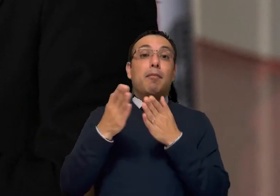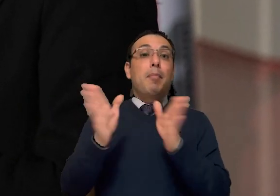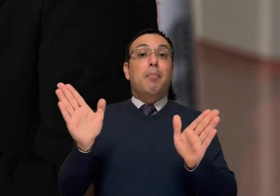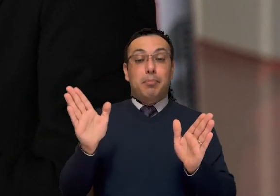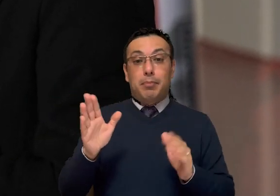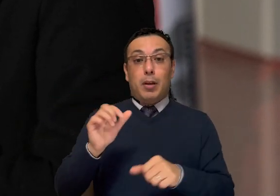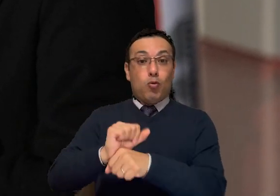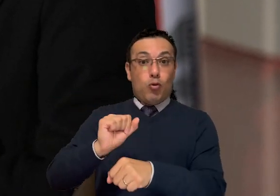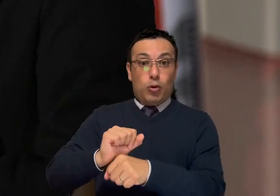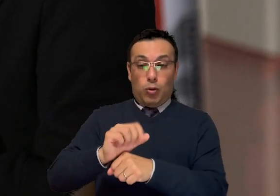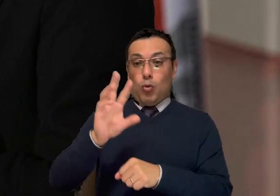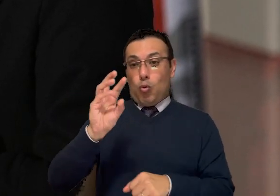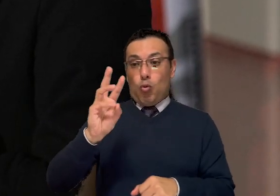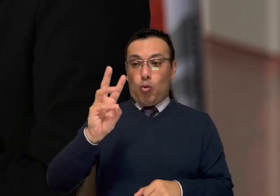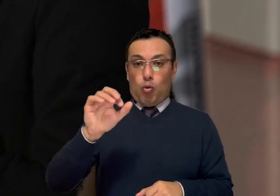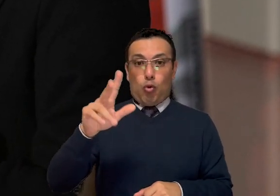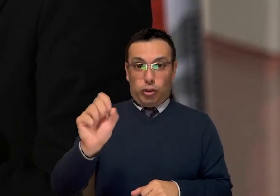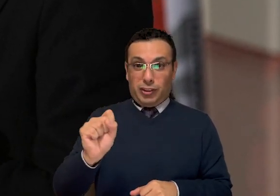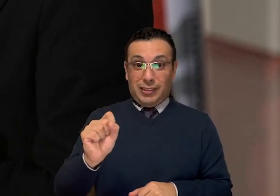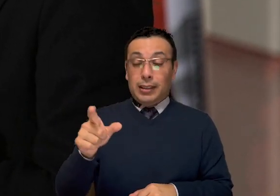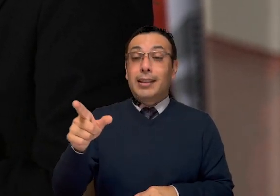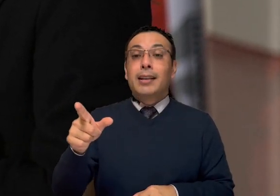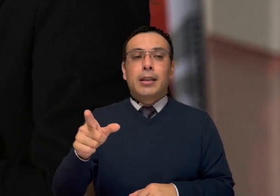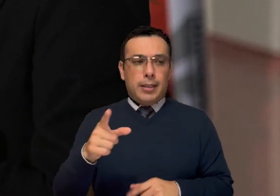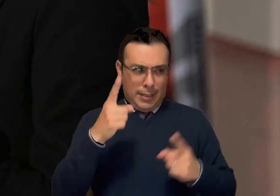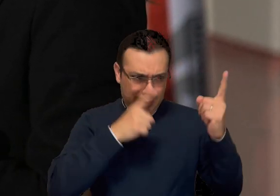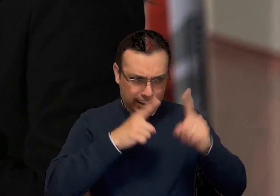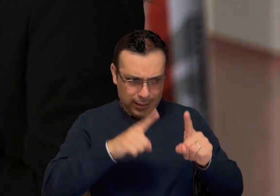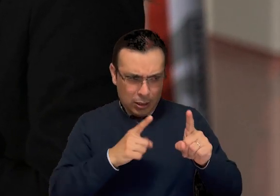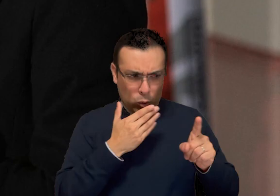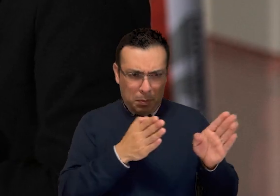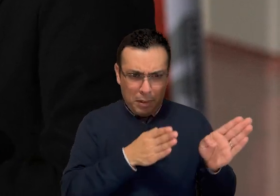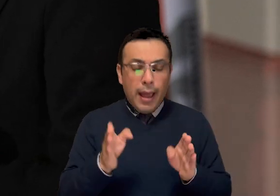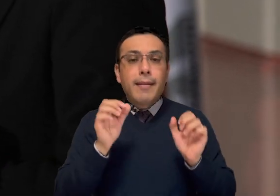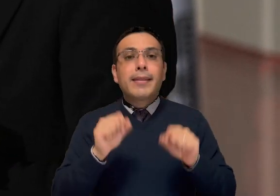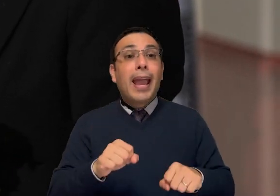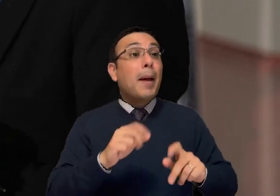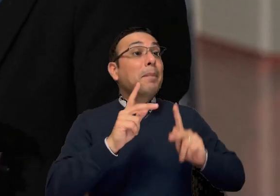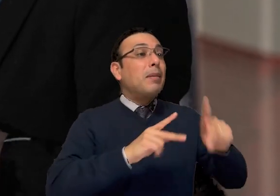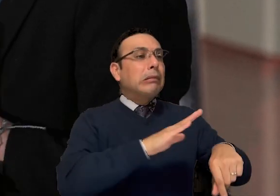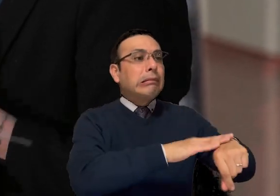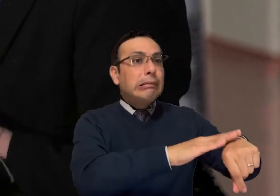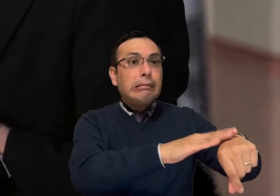plan that included notices to the community and mitigation protocols